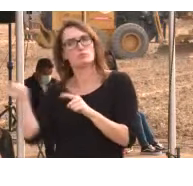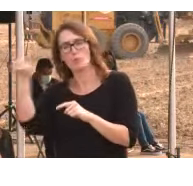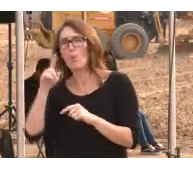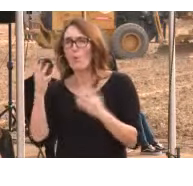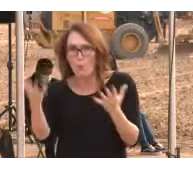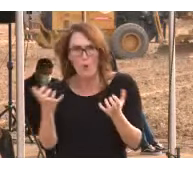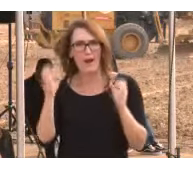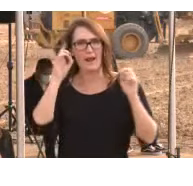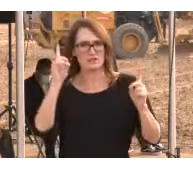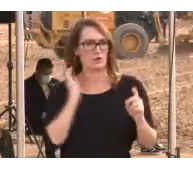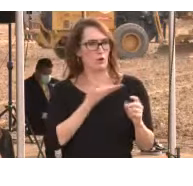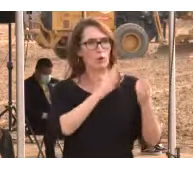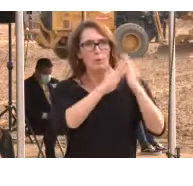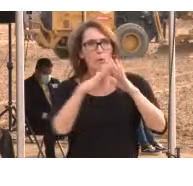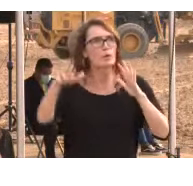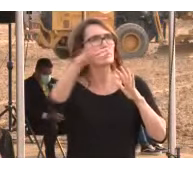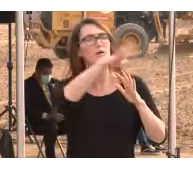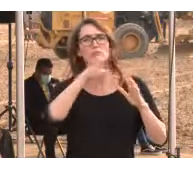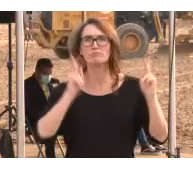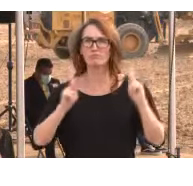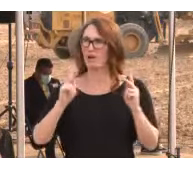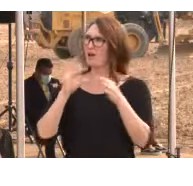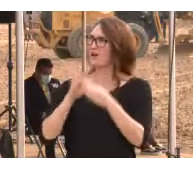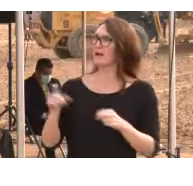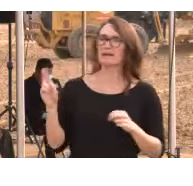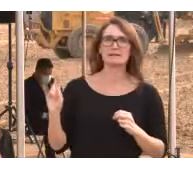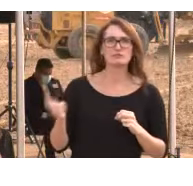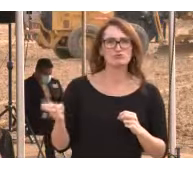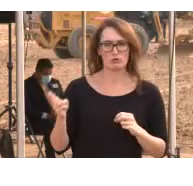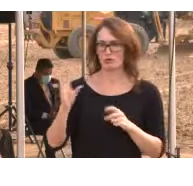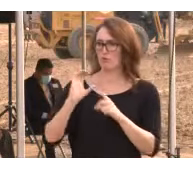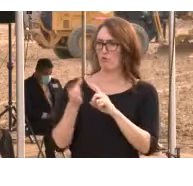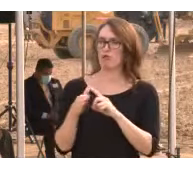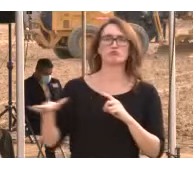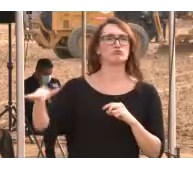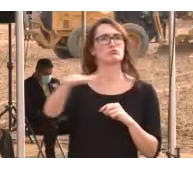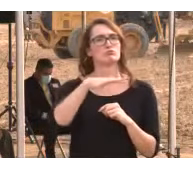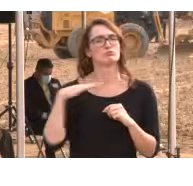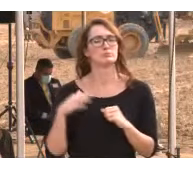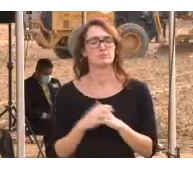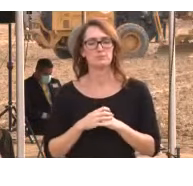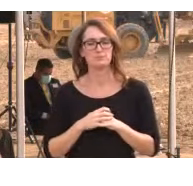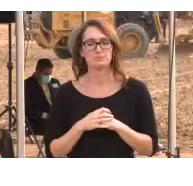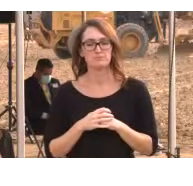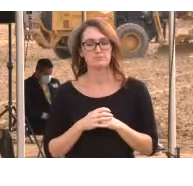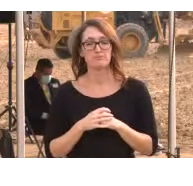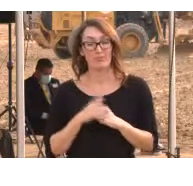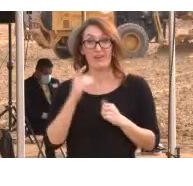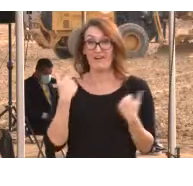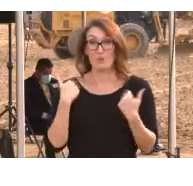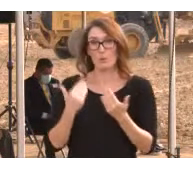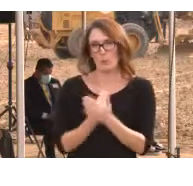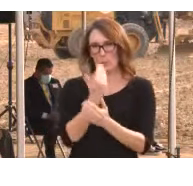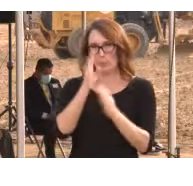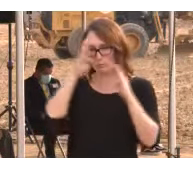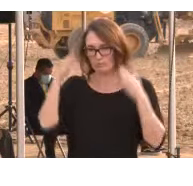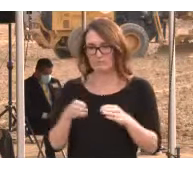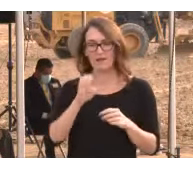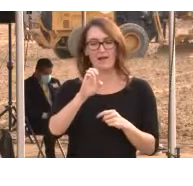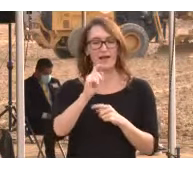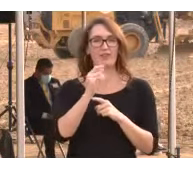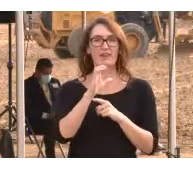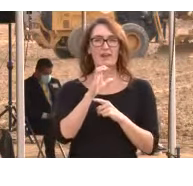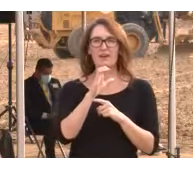and community about the importance of our history and our culture. And with a new focus on ethnic studies in the K-12 schools